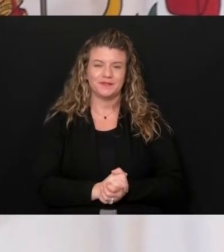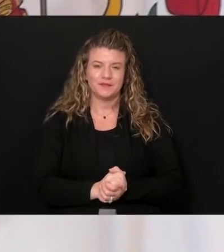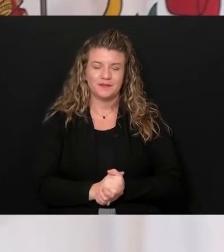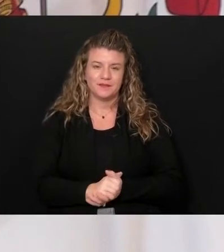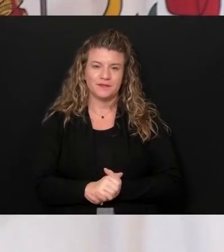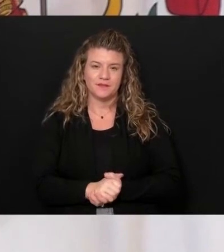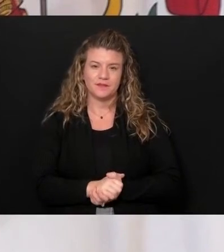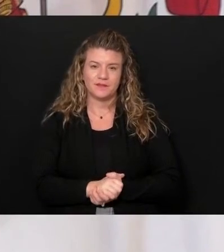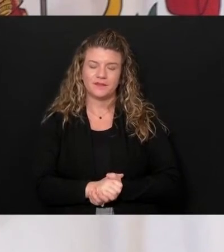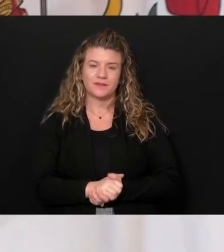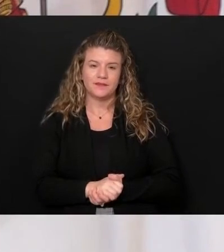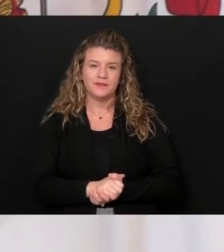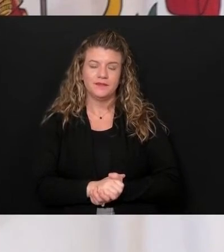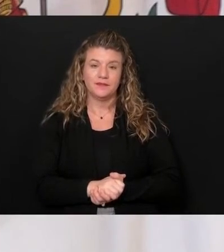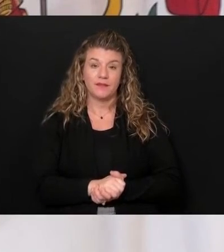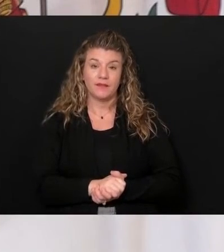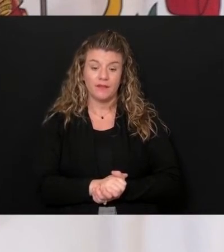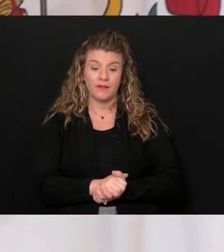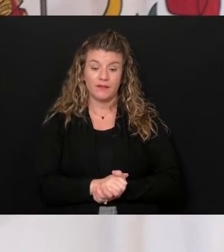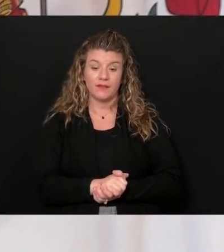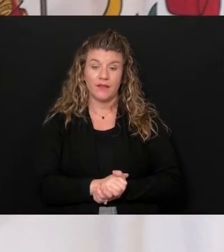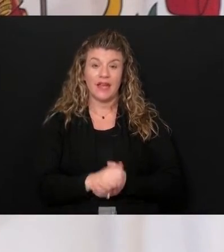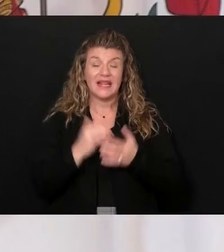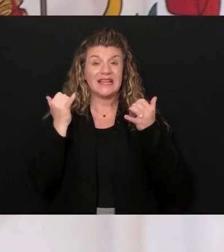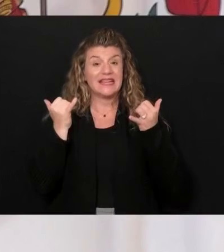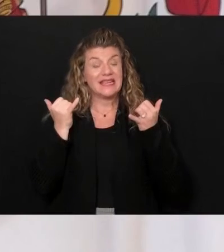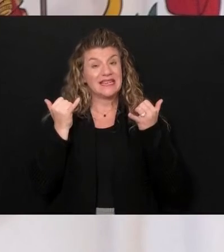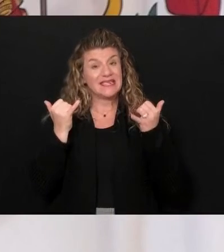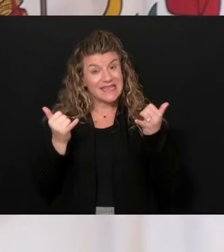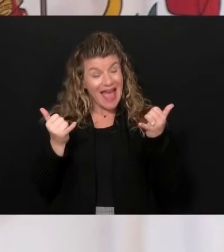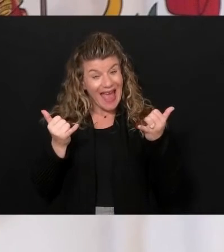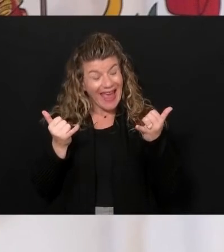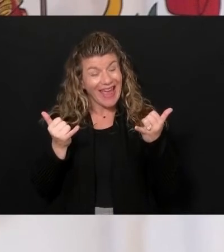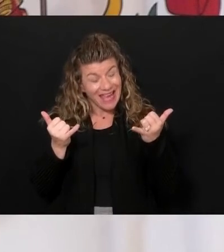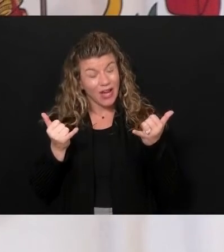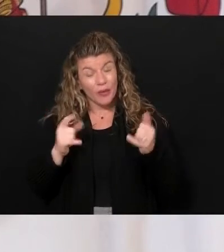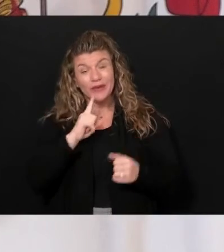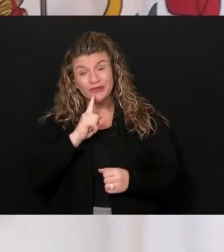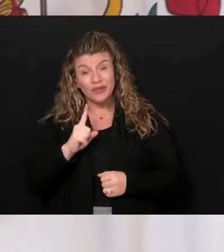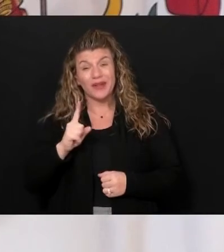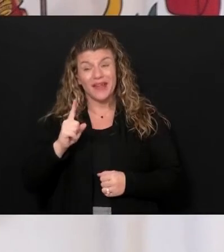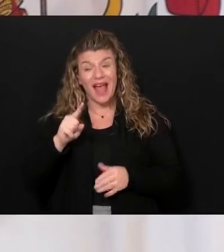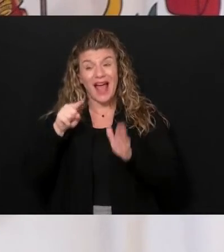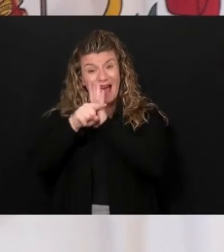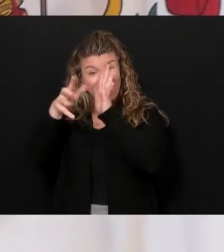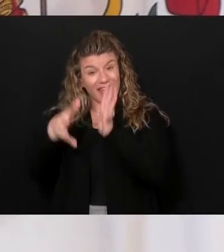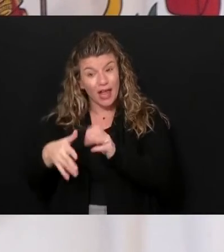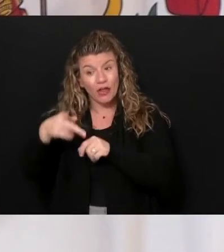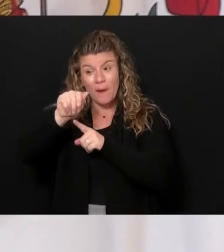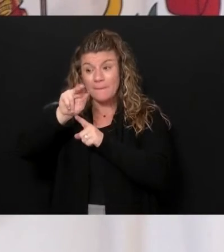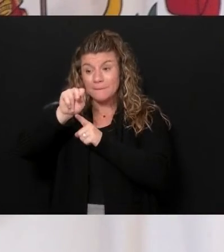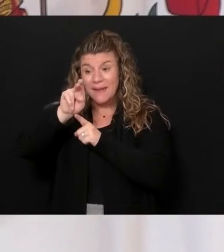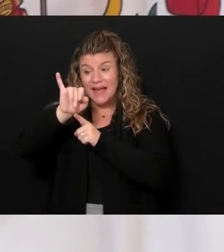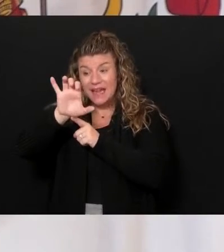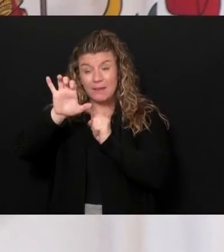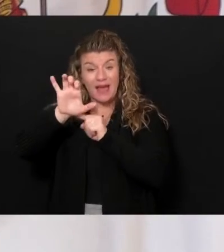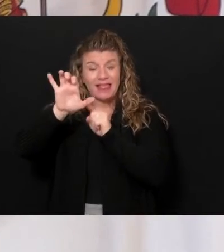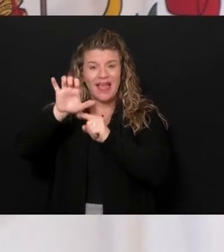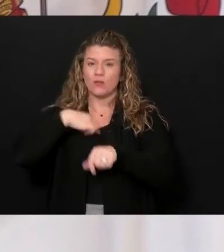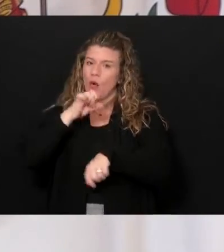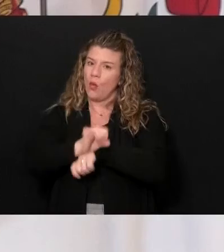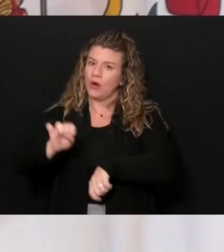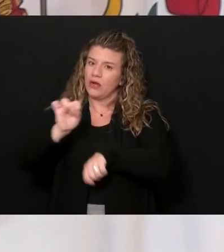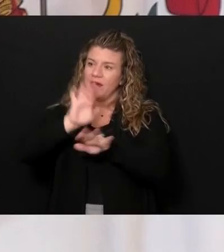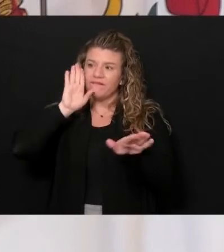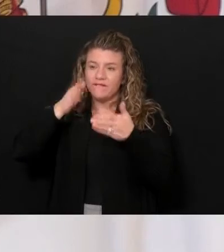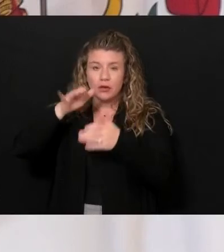ways. Today we have a killer in our midst, and we're working that first and foremost, and we're going to stay on top of it